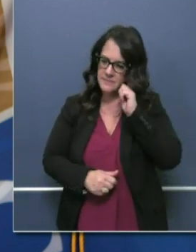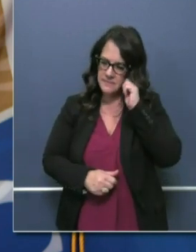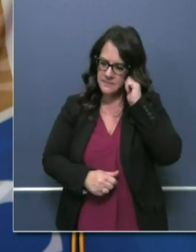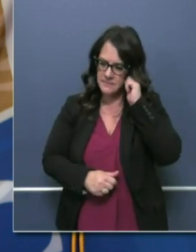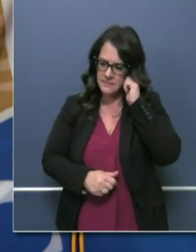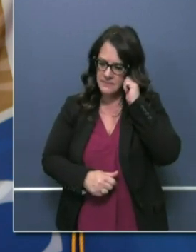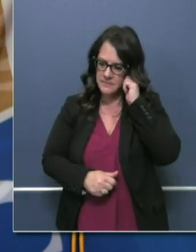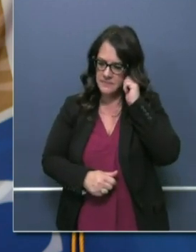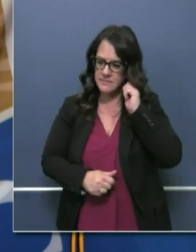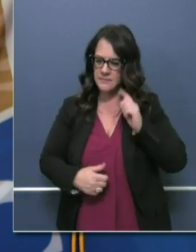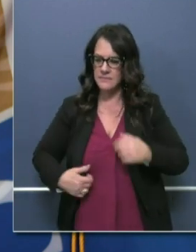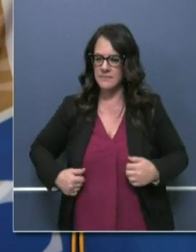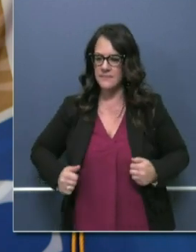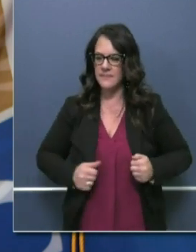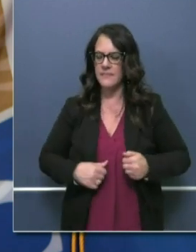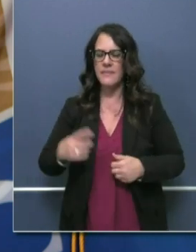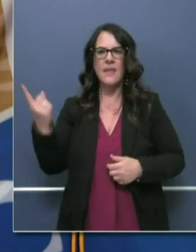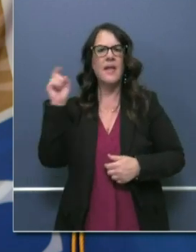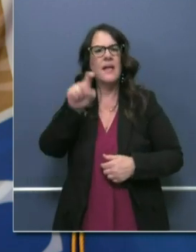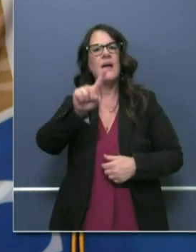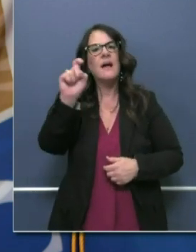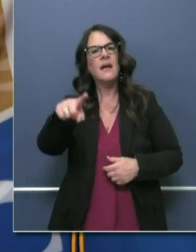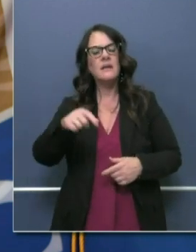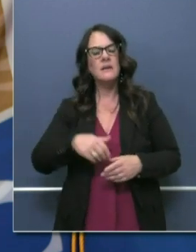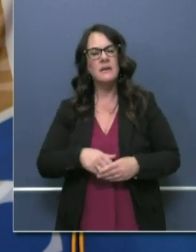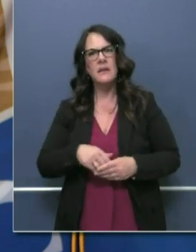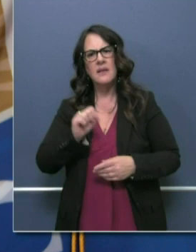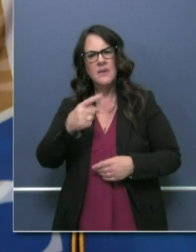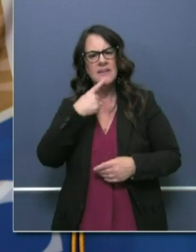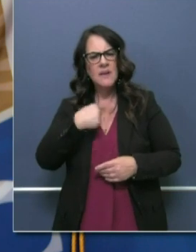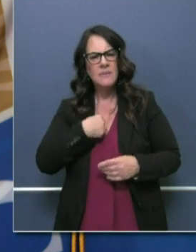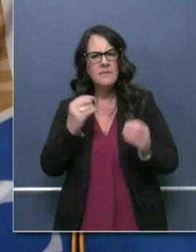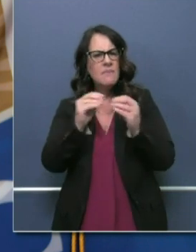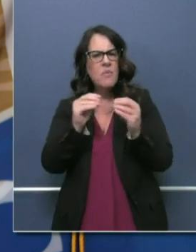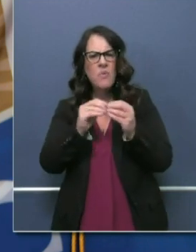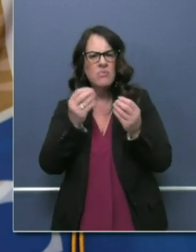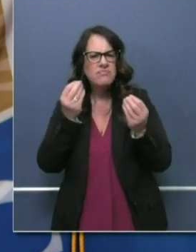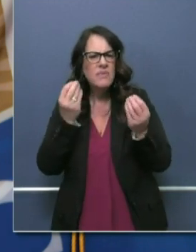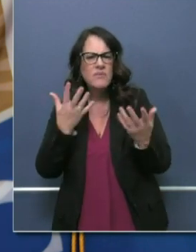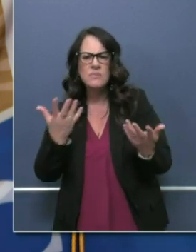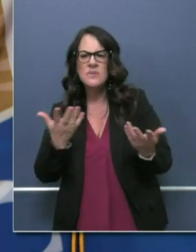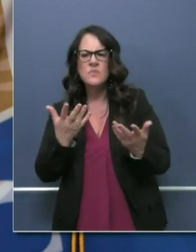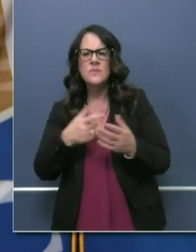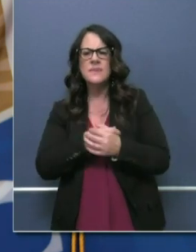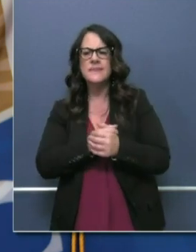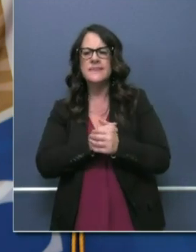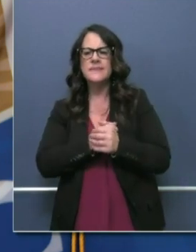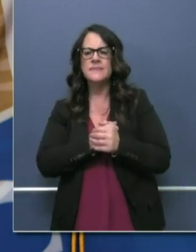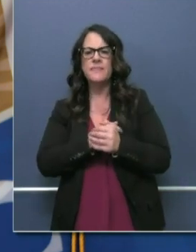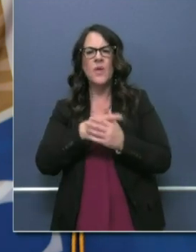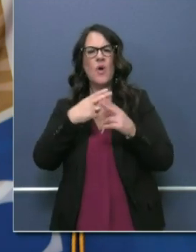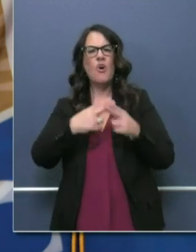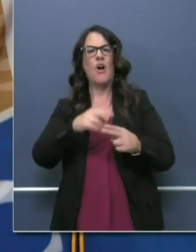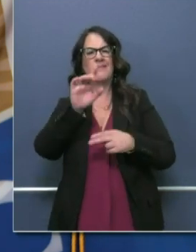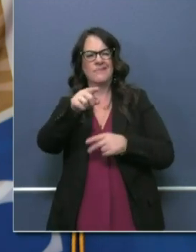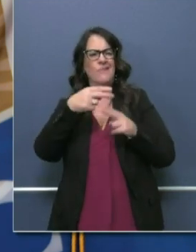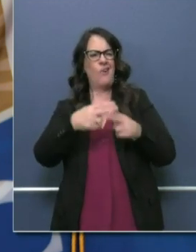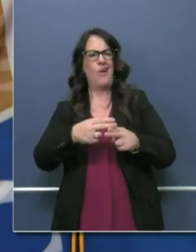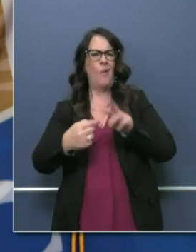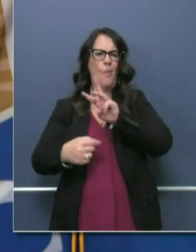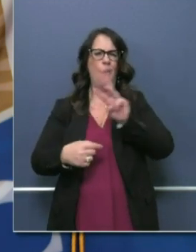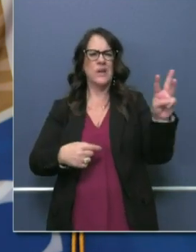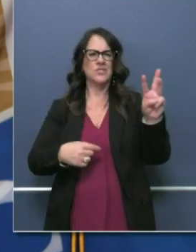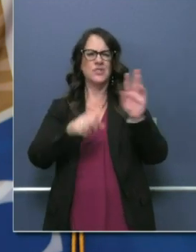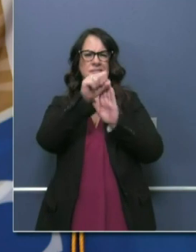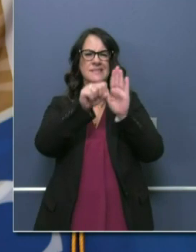Hey, yeah, thanks, Governor Newsom. I was hoping you could share a little more information about the Western States Pact. It feels like a lot